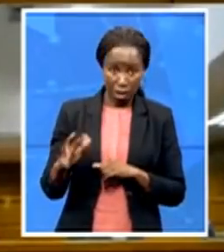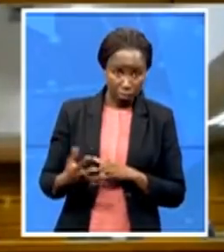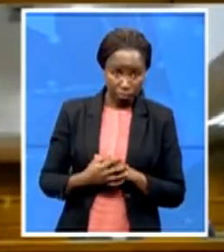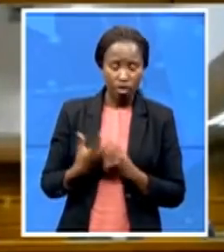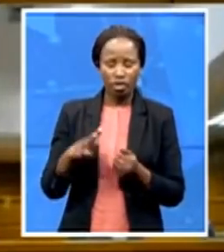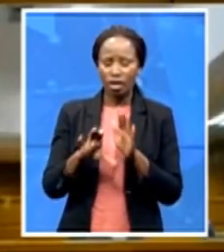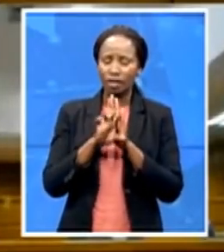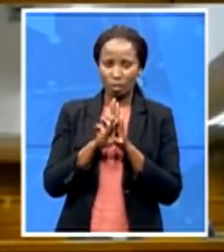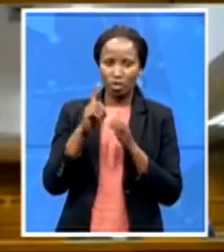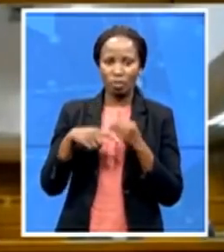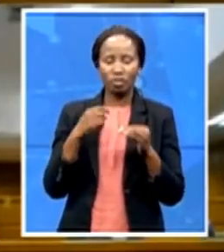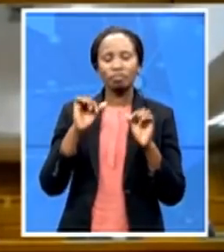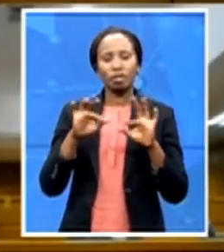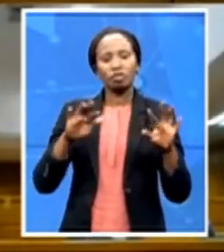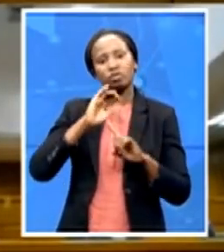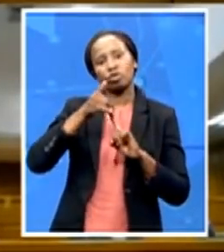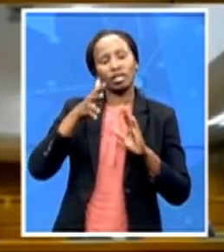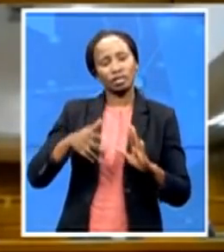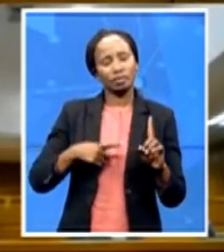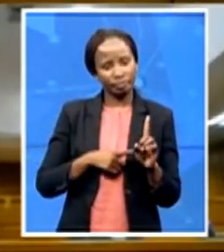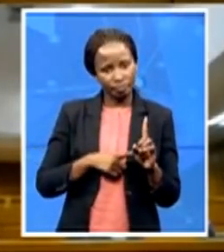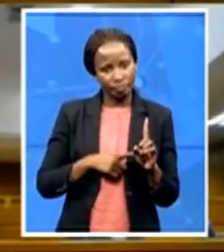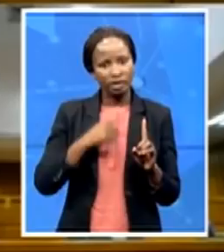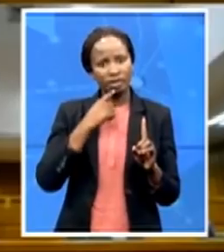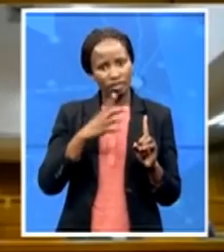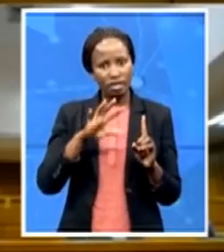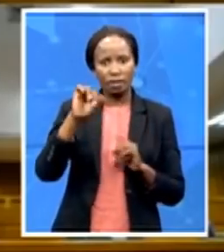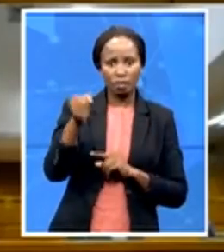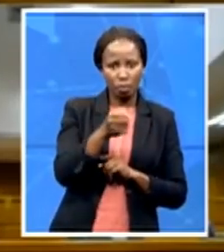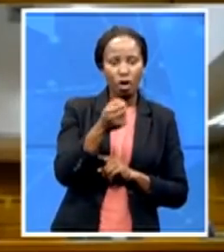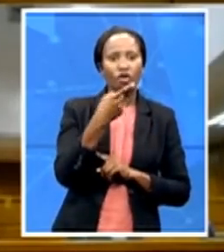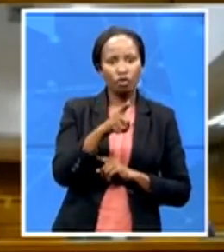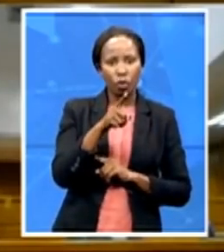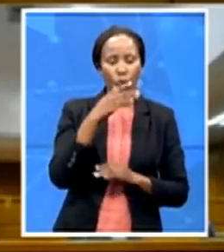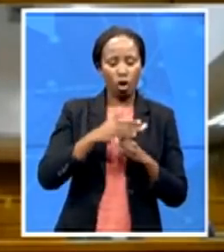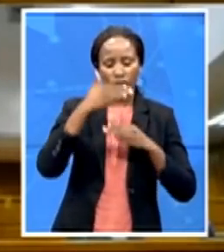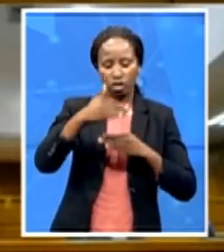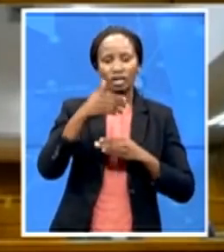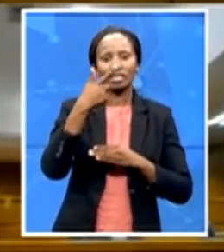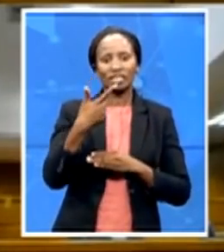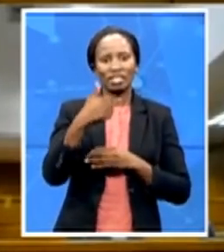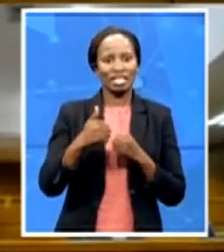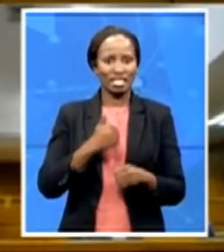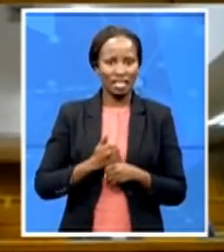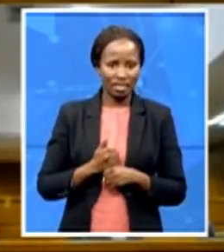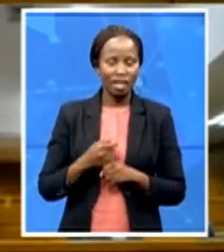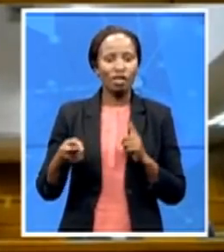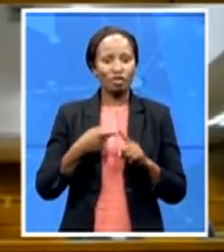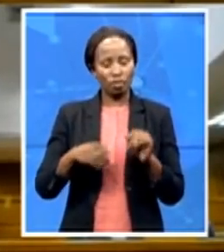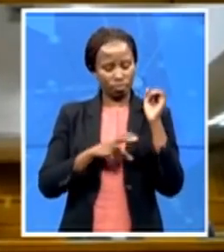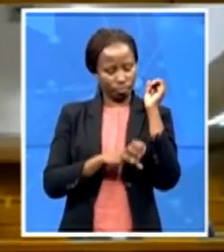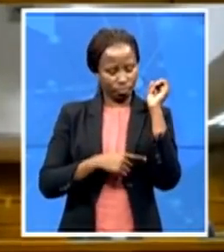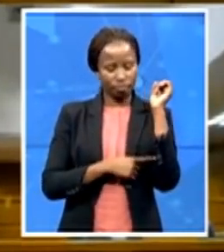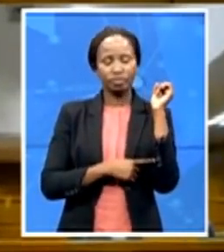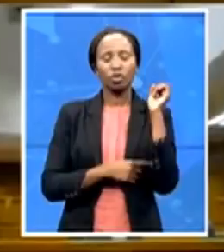knows, they are appointed for a non-renewable period of 7 years under Section 183 of the Constitution. Now, it's conceivable that a